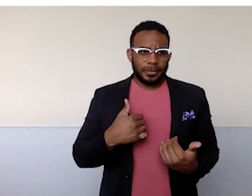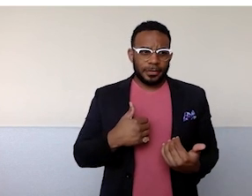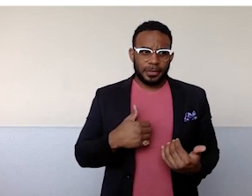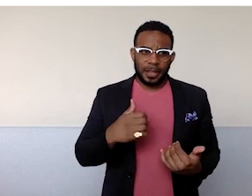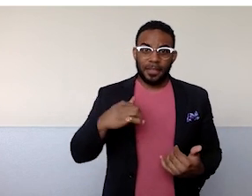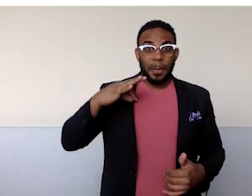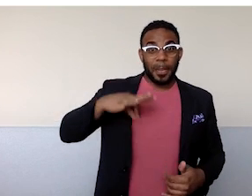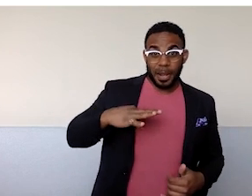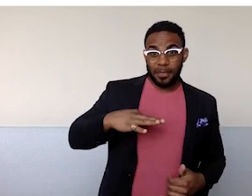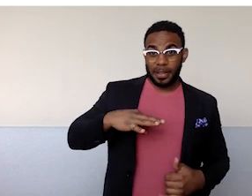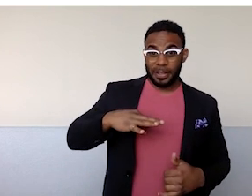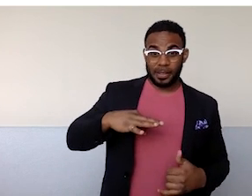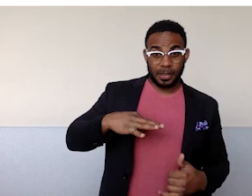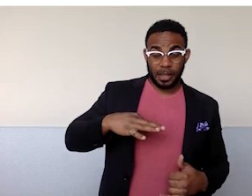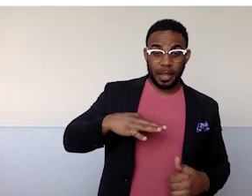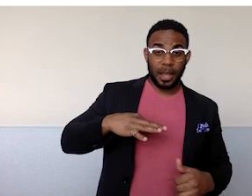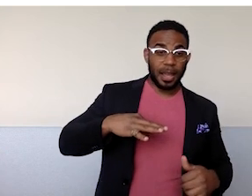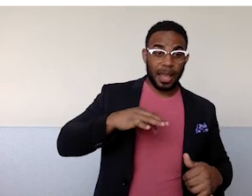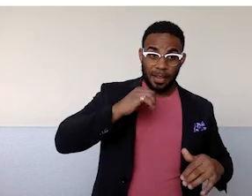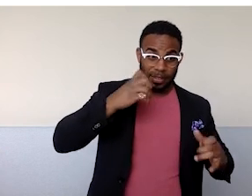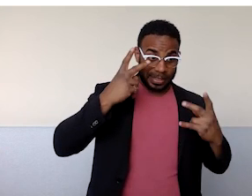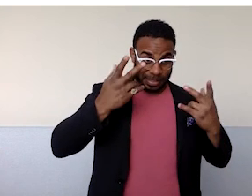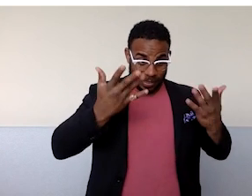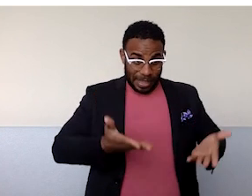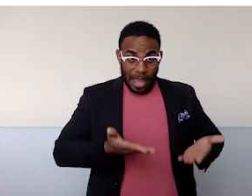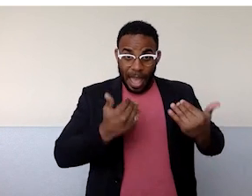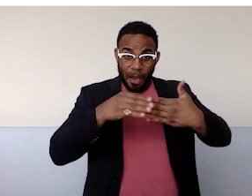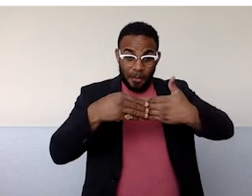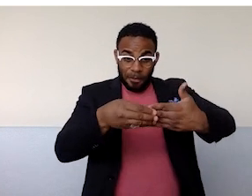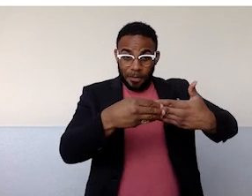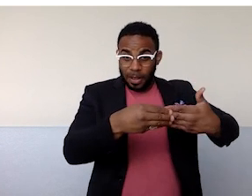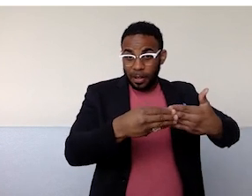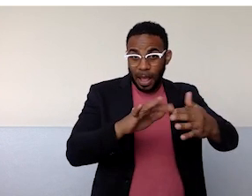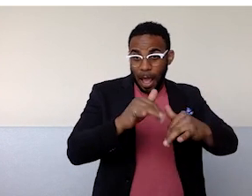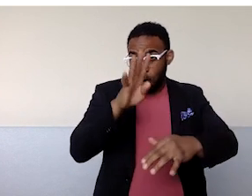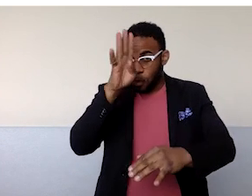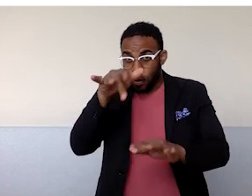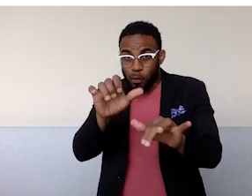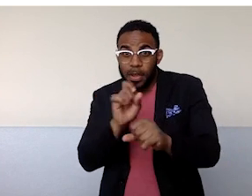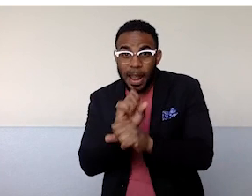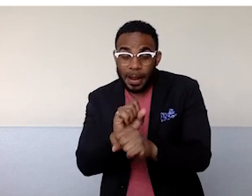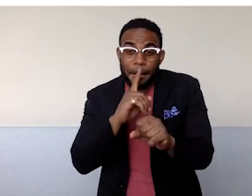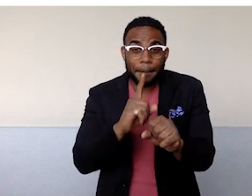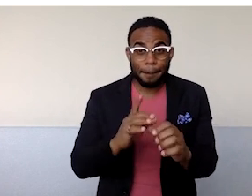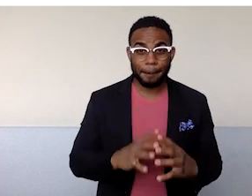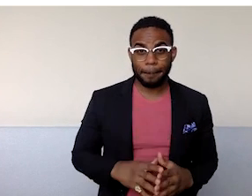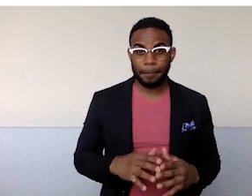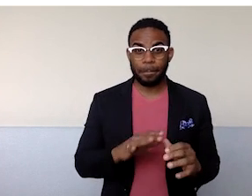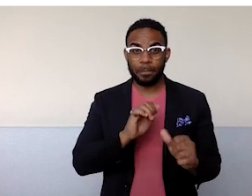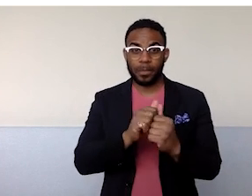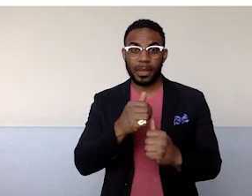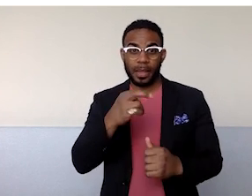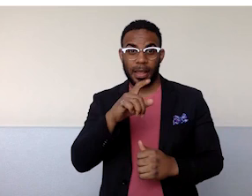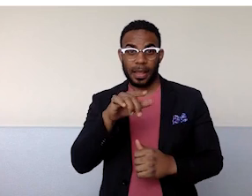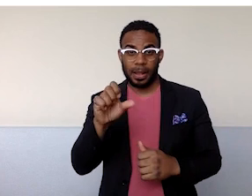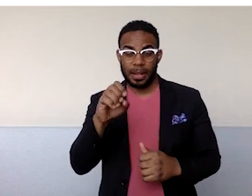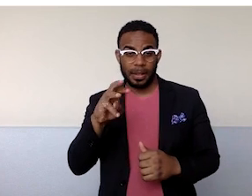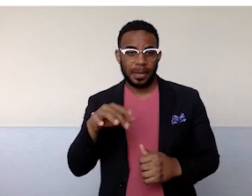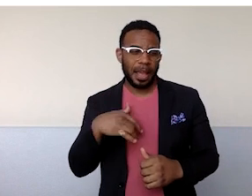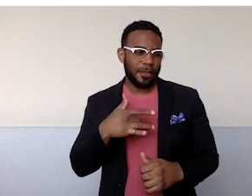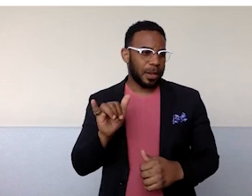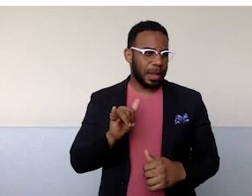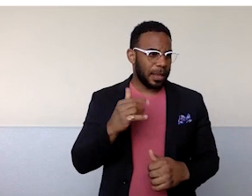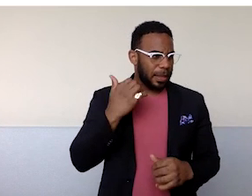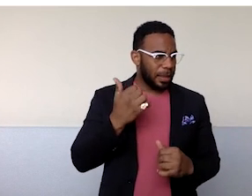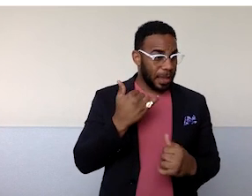the benefit it has, haven't seen how flexible and how creativity you can actually be with a less CMS. I feel like